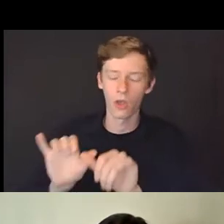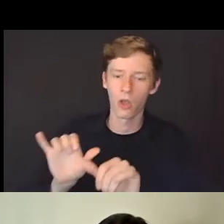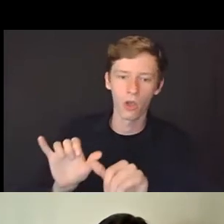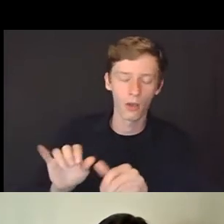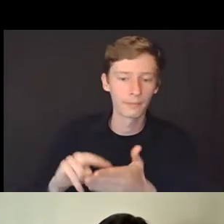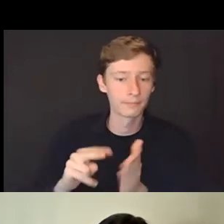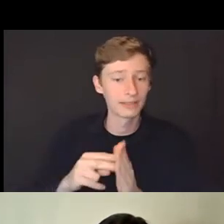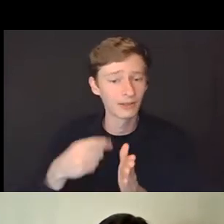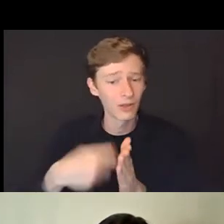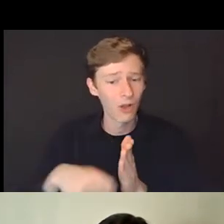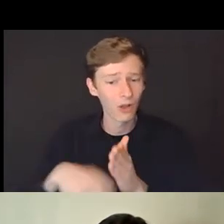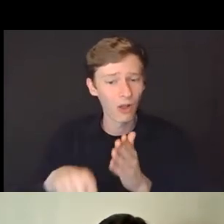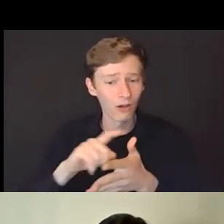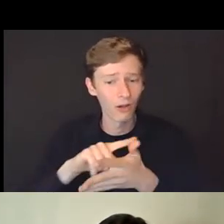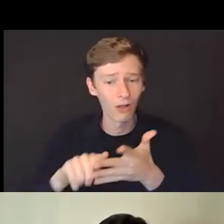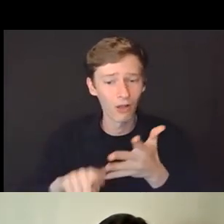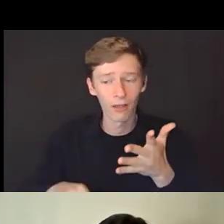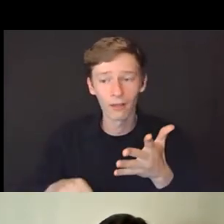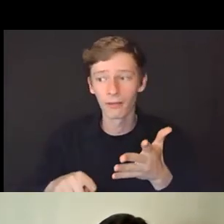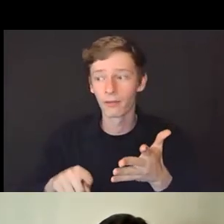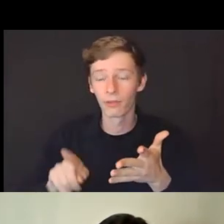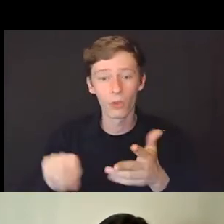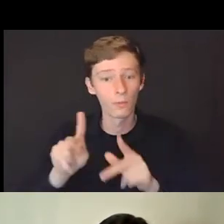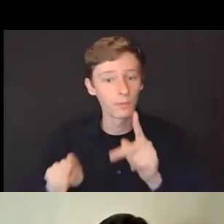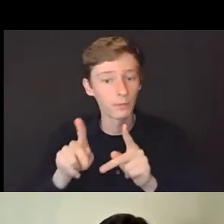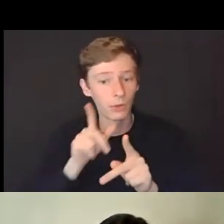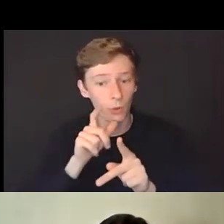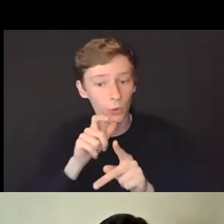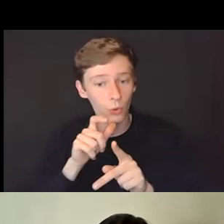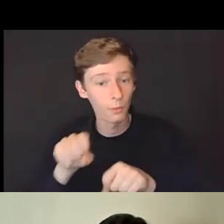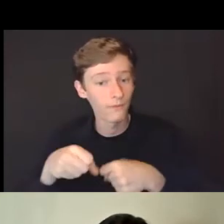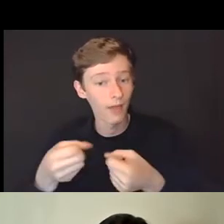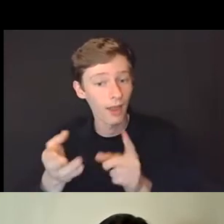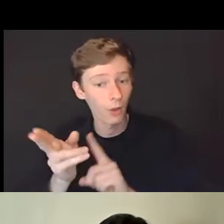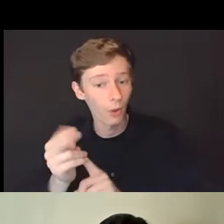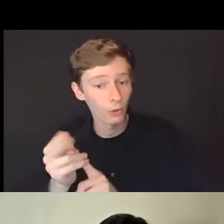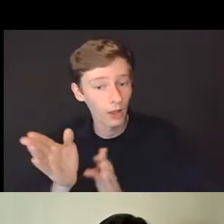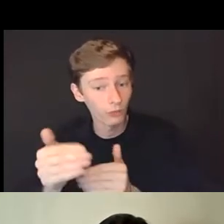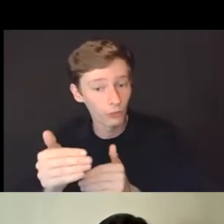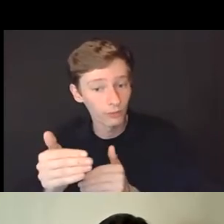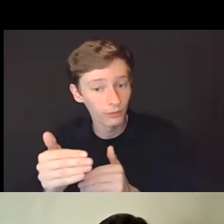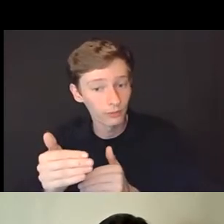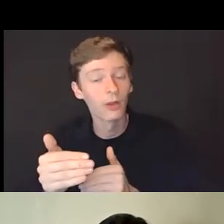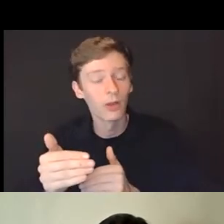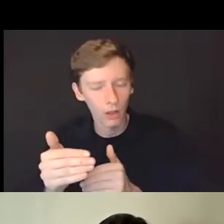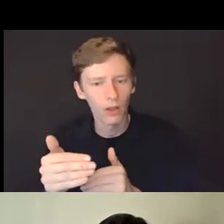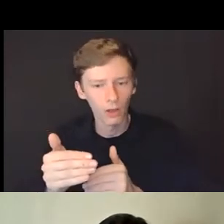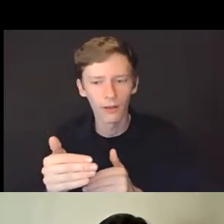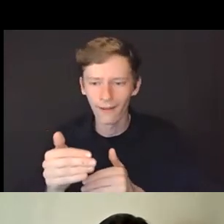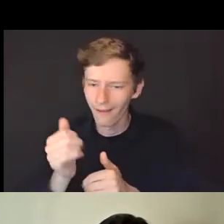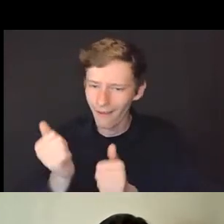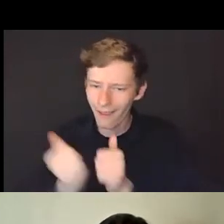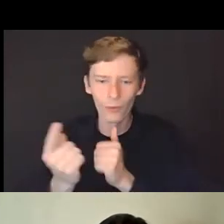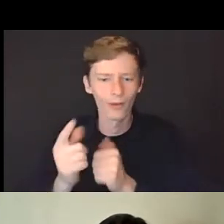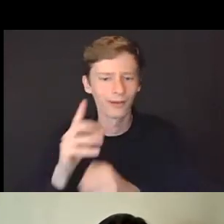hotel operators who are providing in-kind services for hotel rooms. I think really making sure that we are